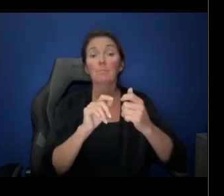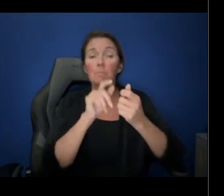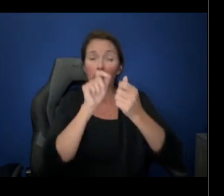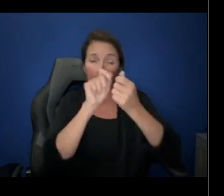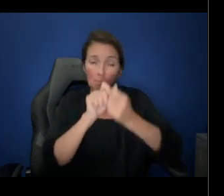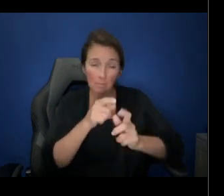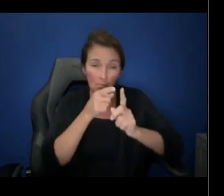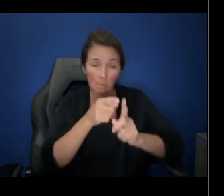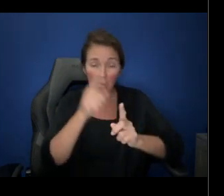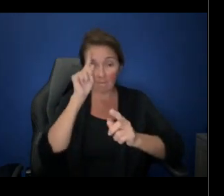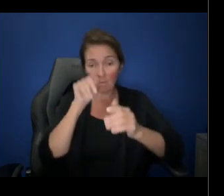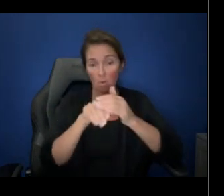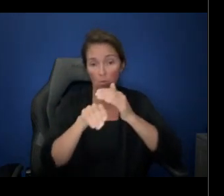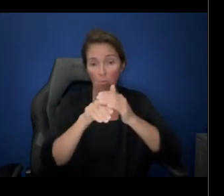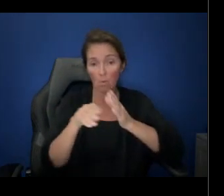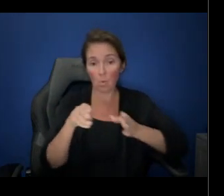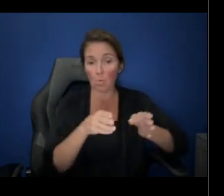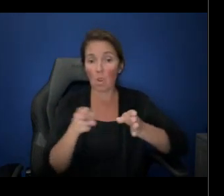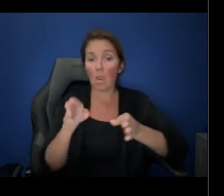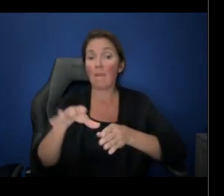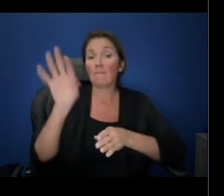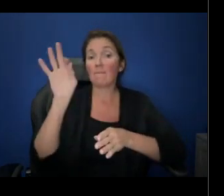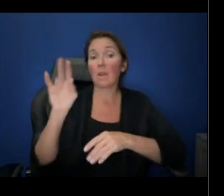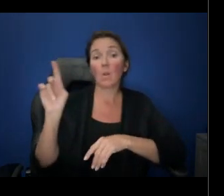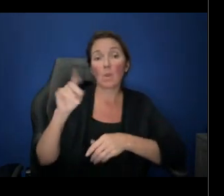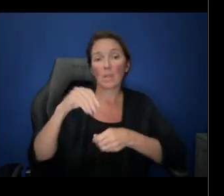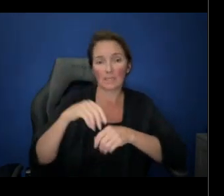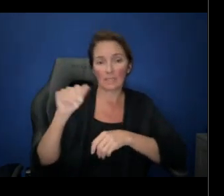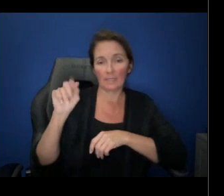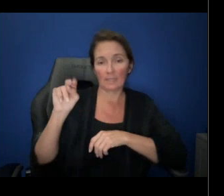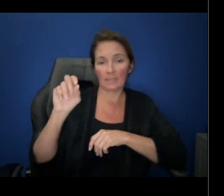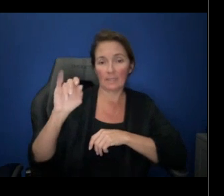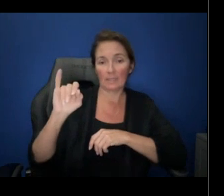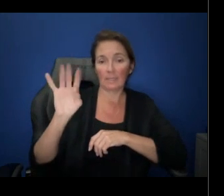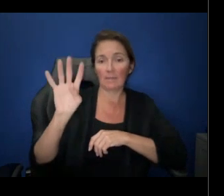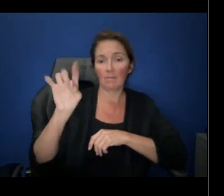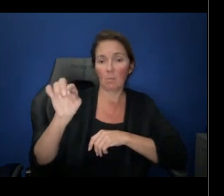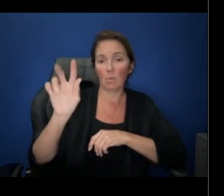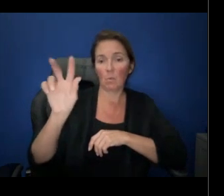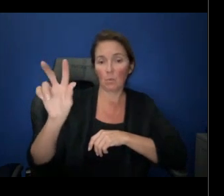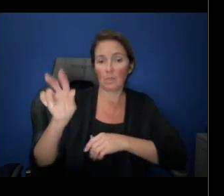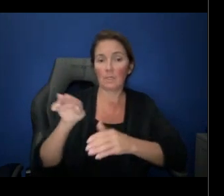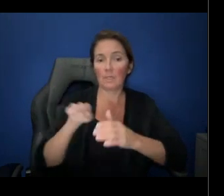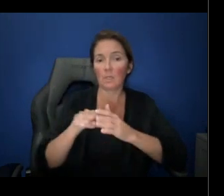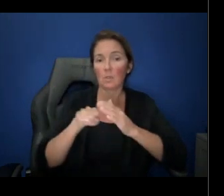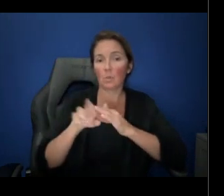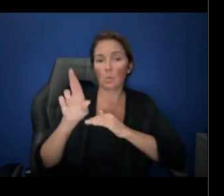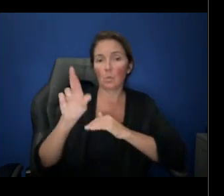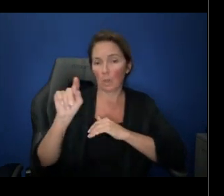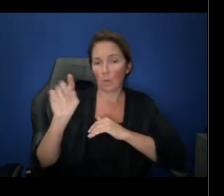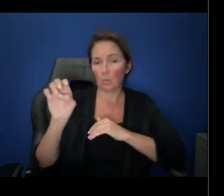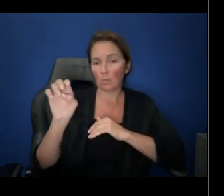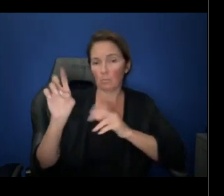Specifications for accessible routes may be found in ANSI 4.3 Accessible Route.